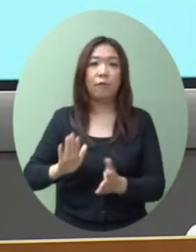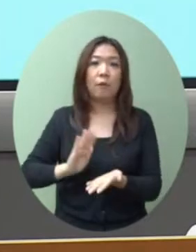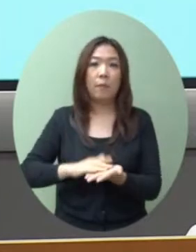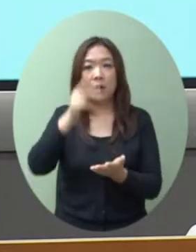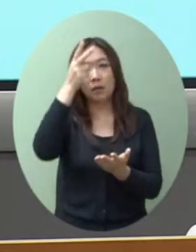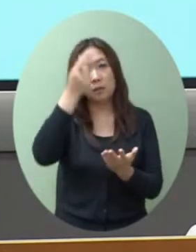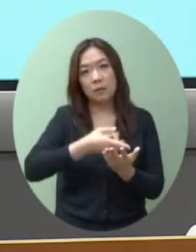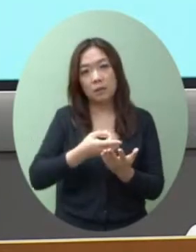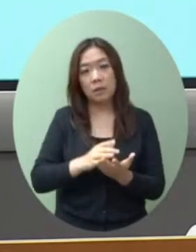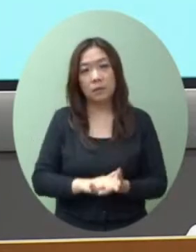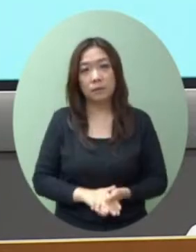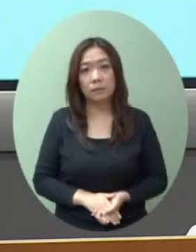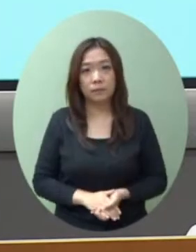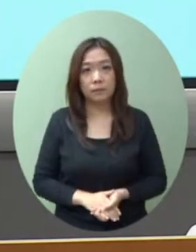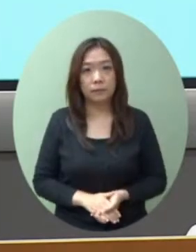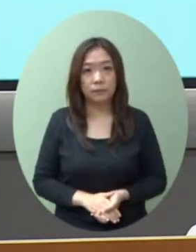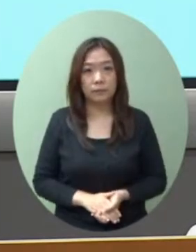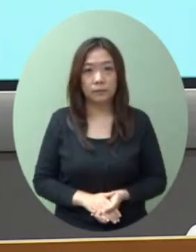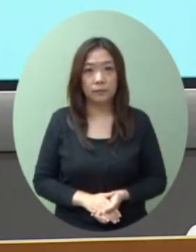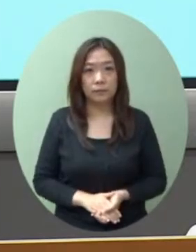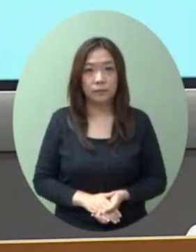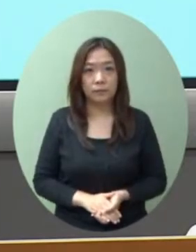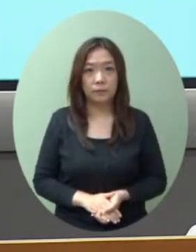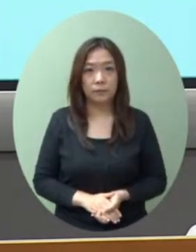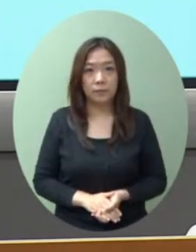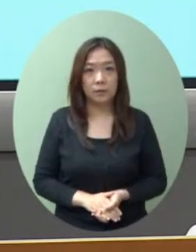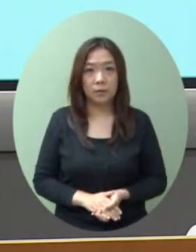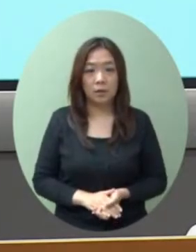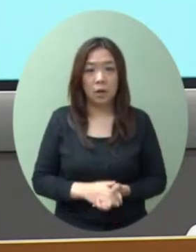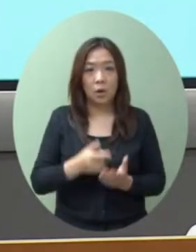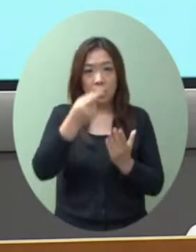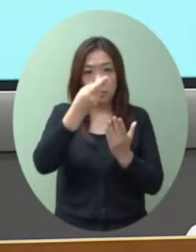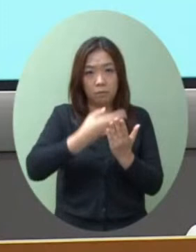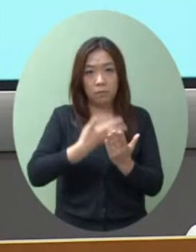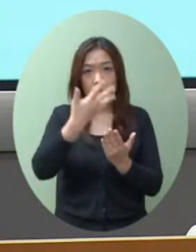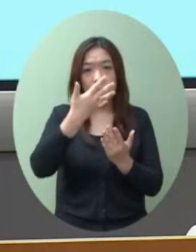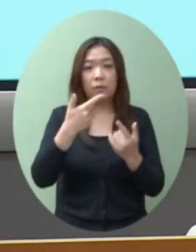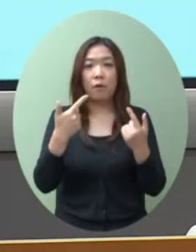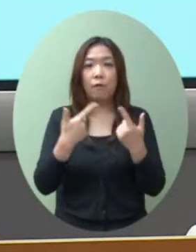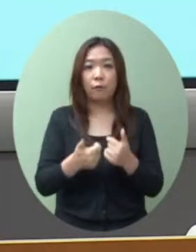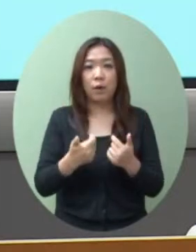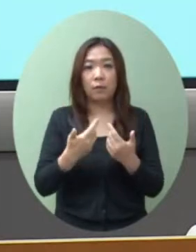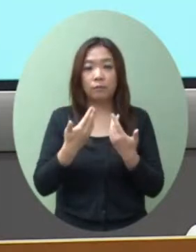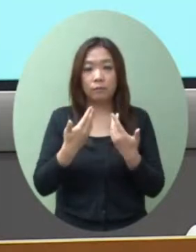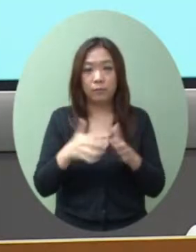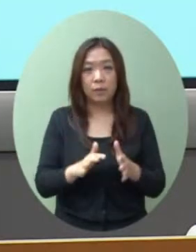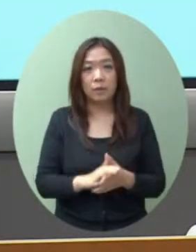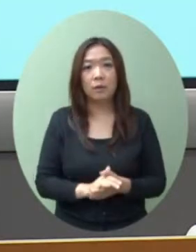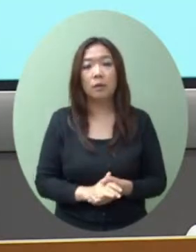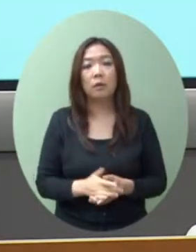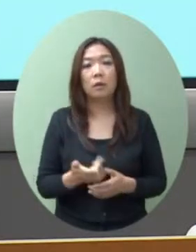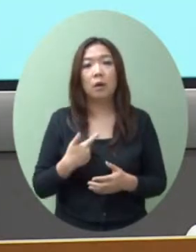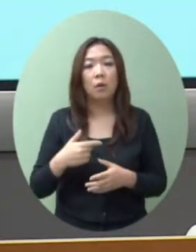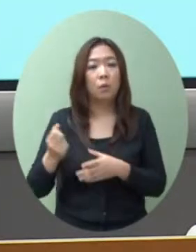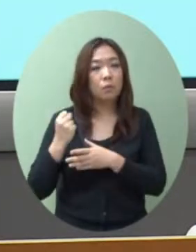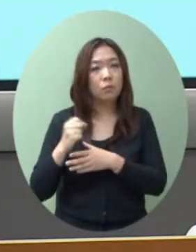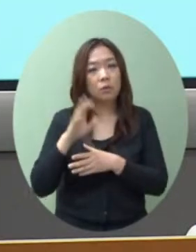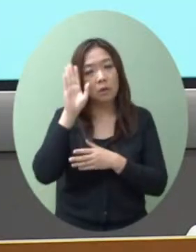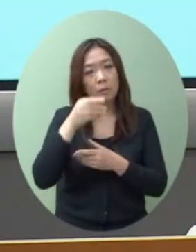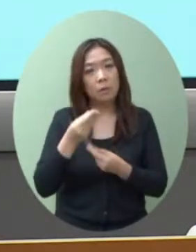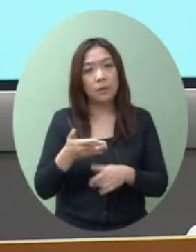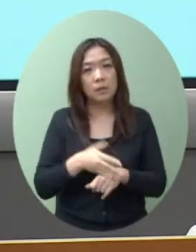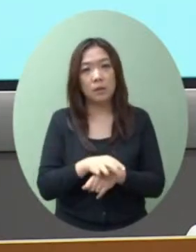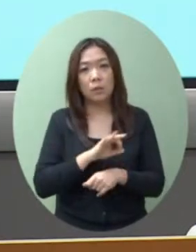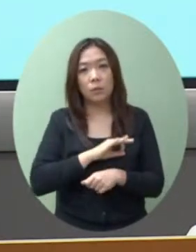efficacy in terms of controlling the epidemic and whether it is in line with the 5 key policies concerns I've